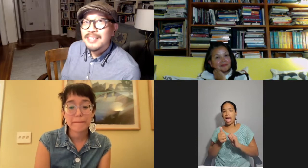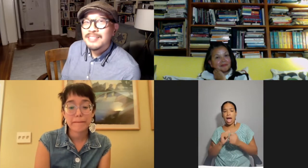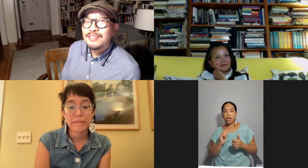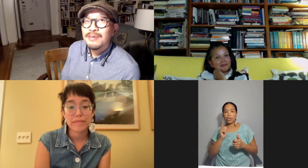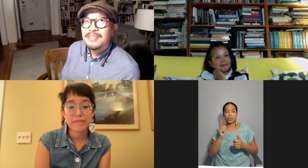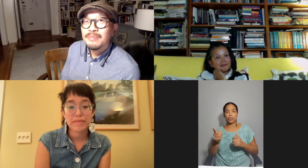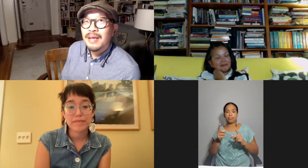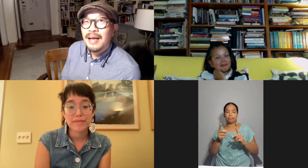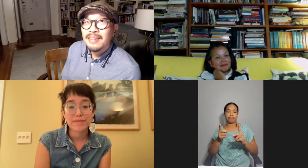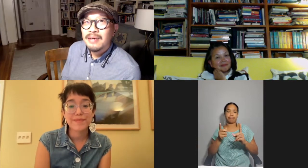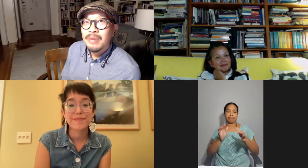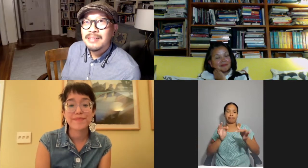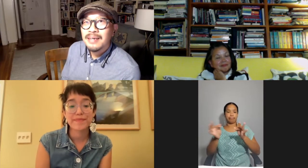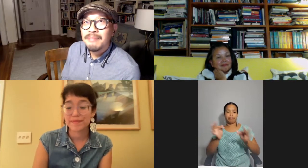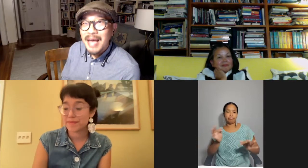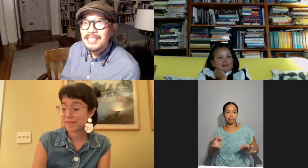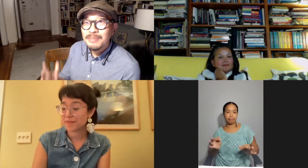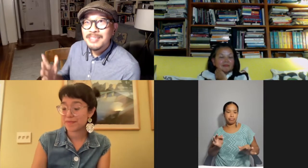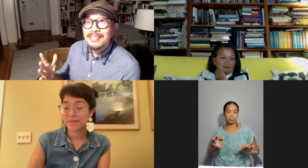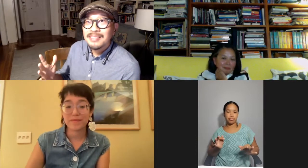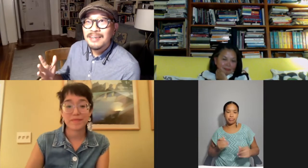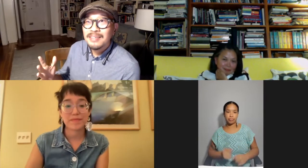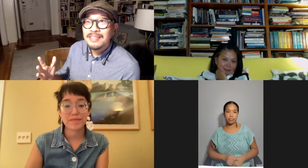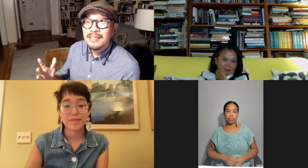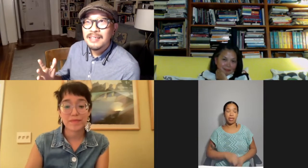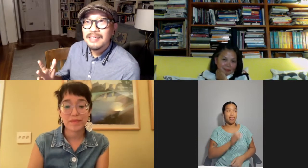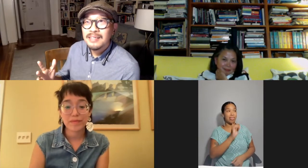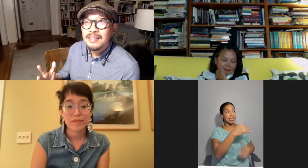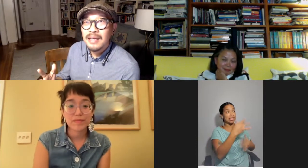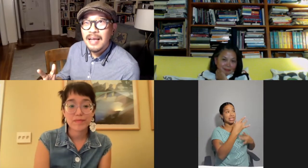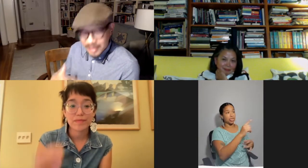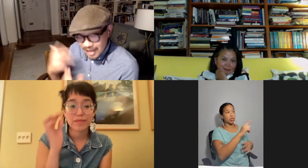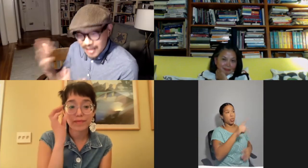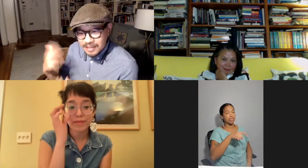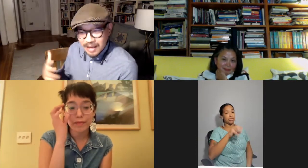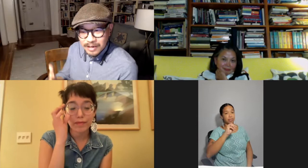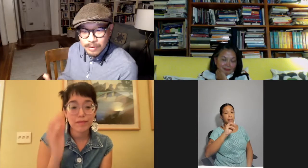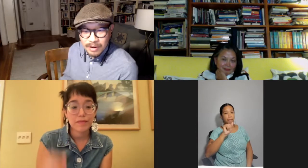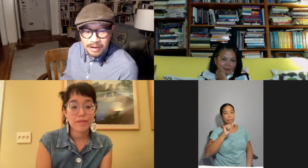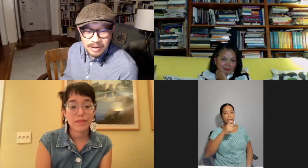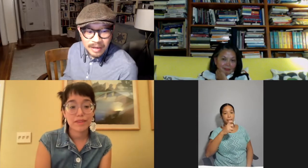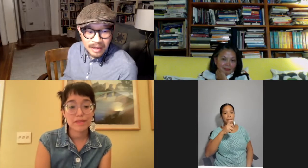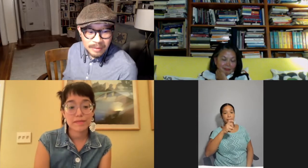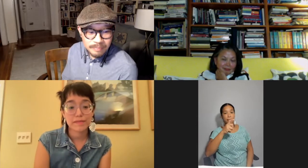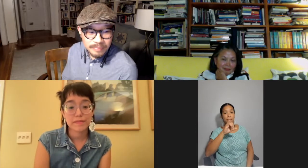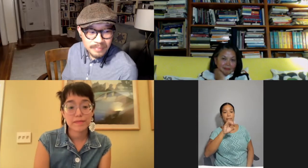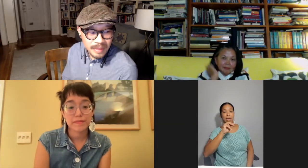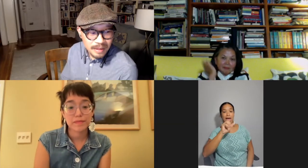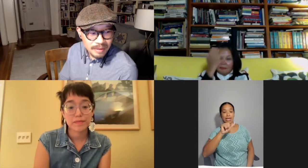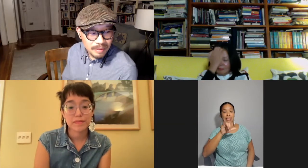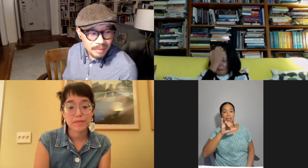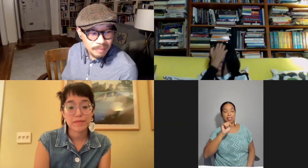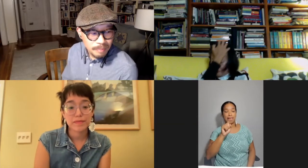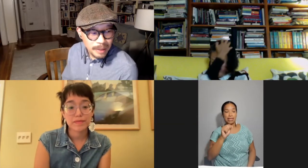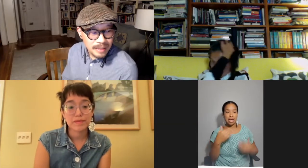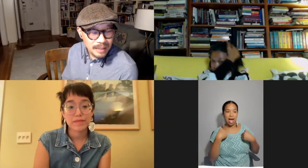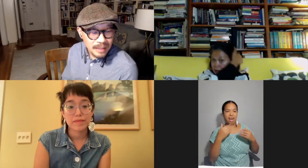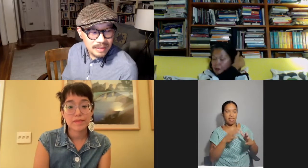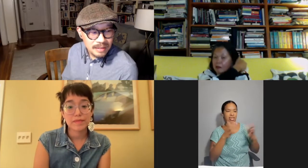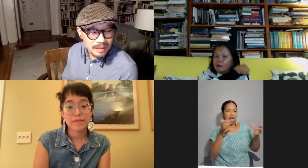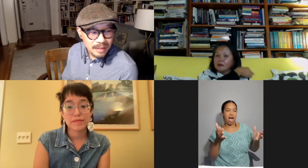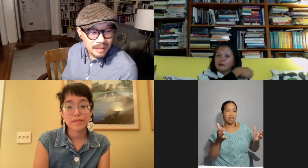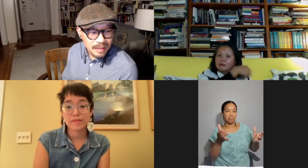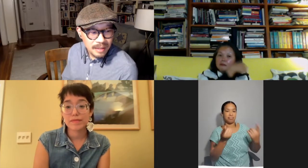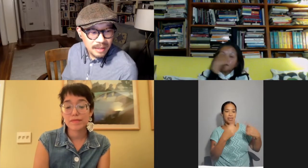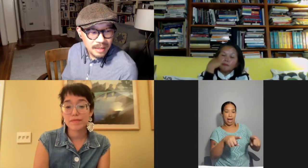Order is an interesting question. But maximalist it has a lot going on, but